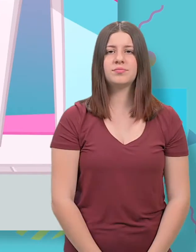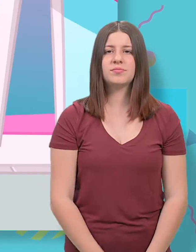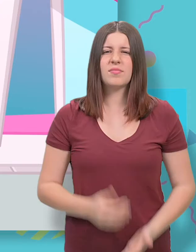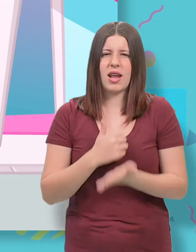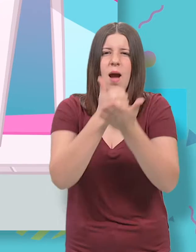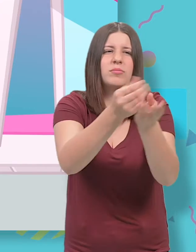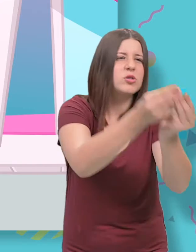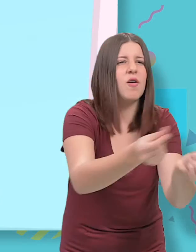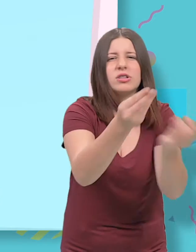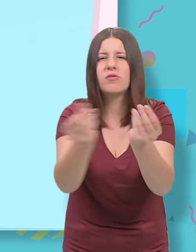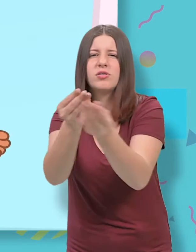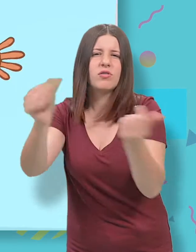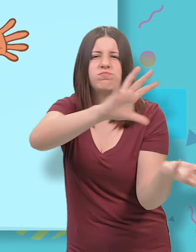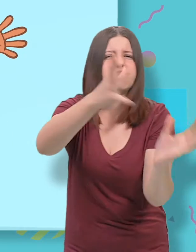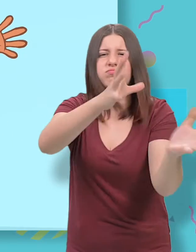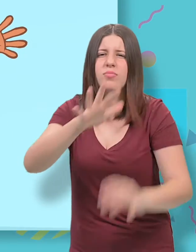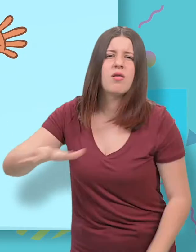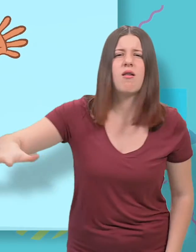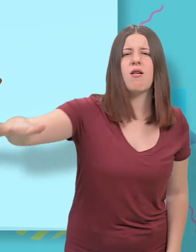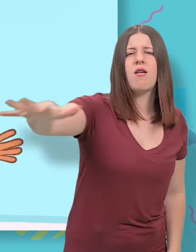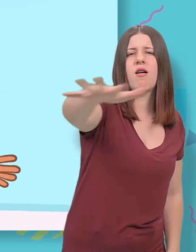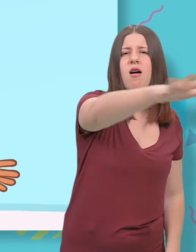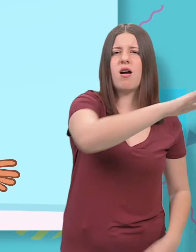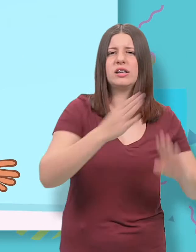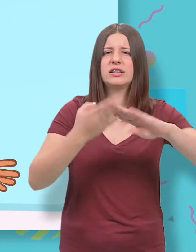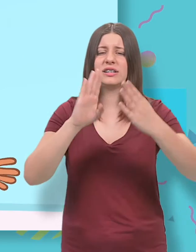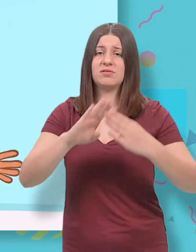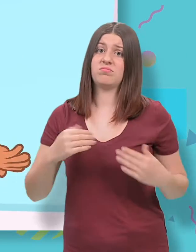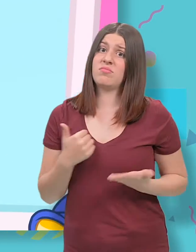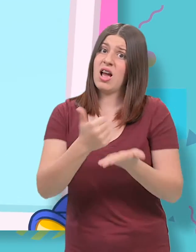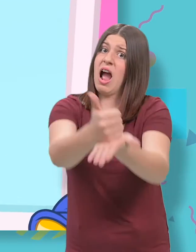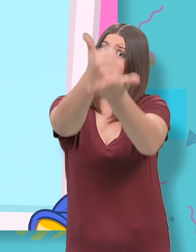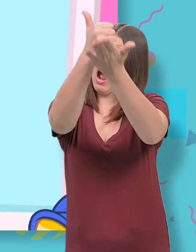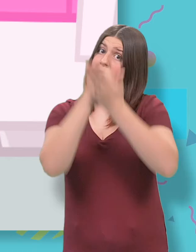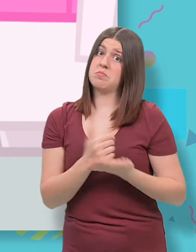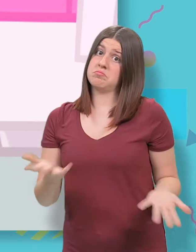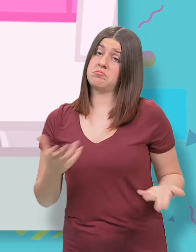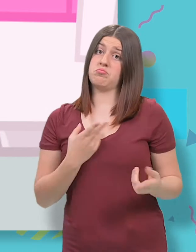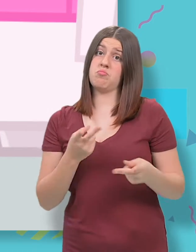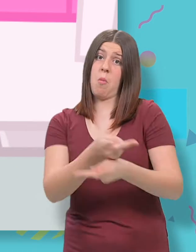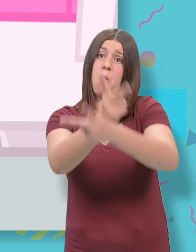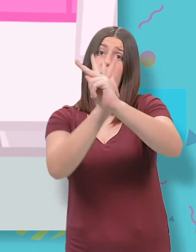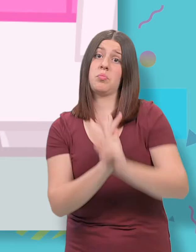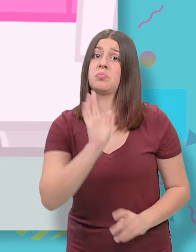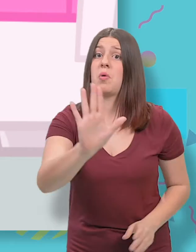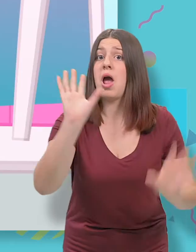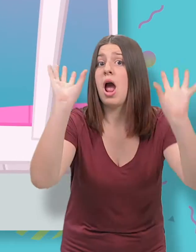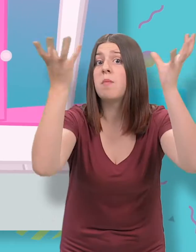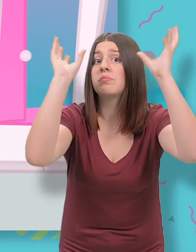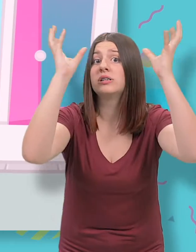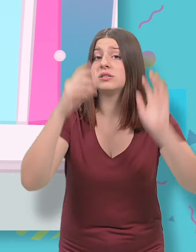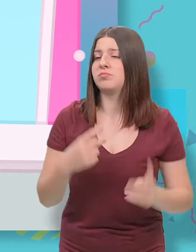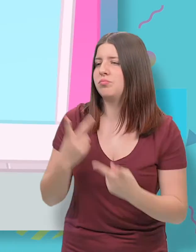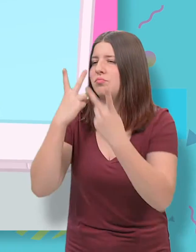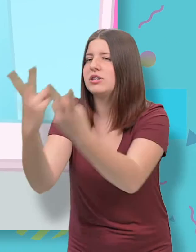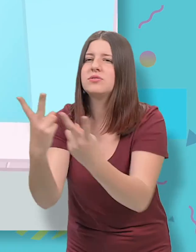I am also the doctor that treats all the mythological creatures that live in and around this city. It